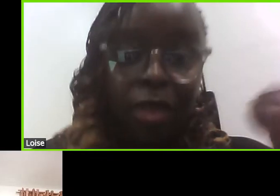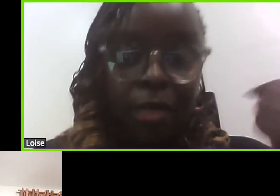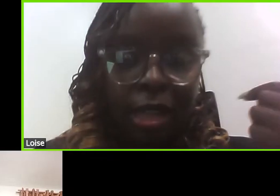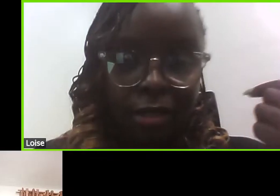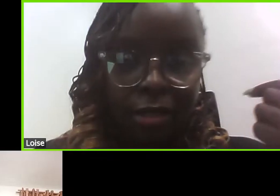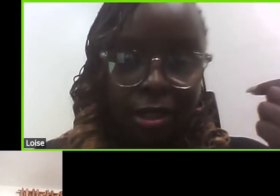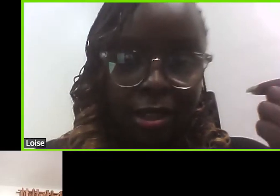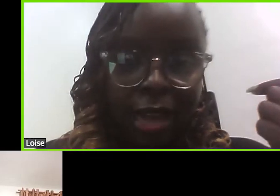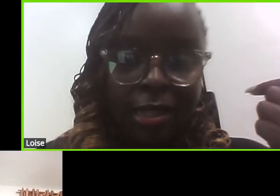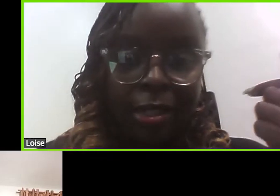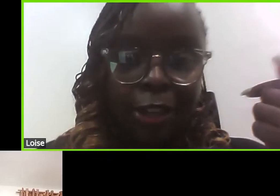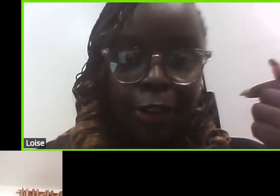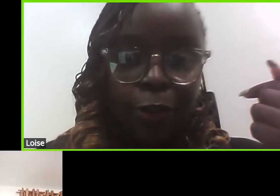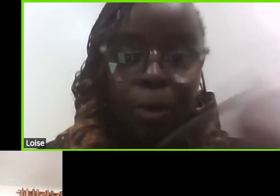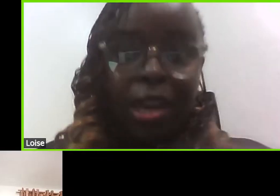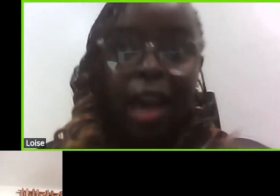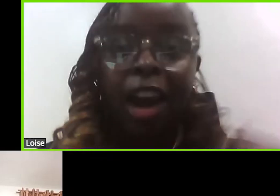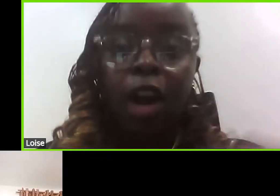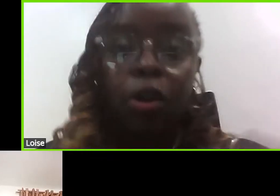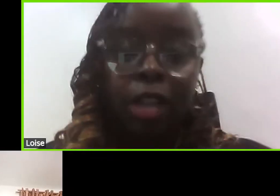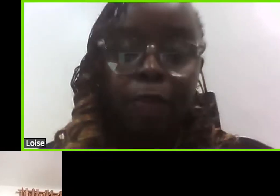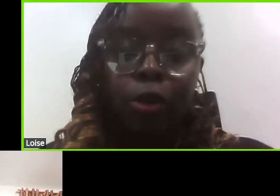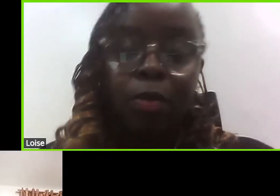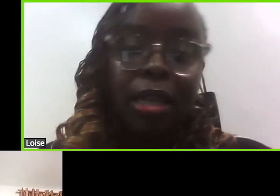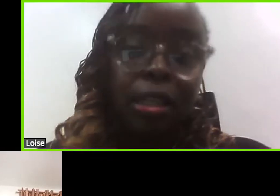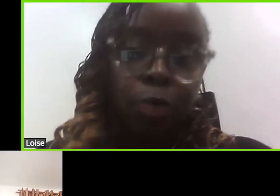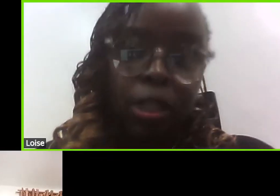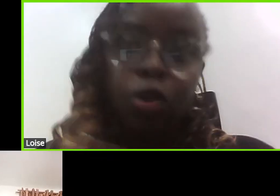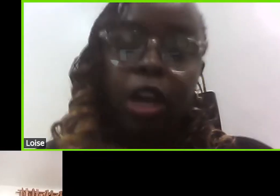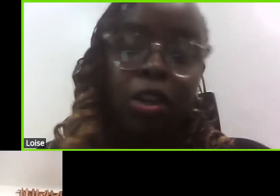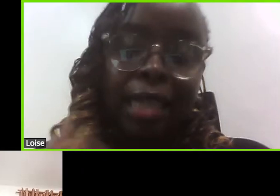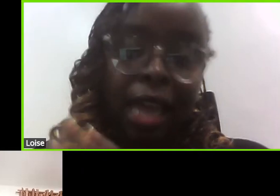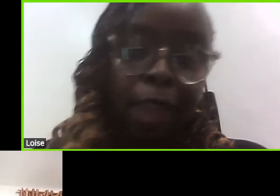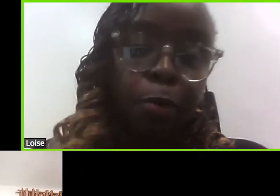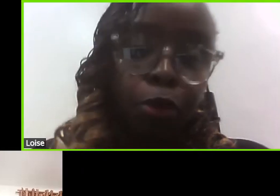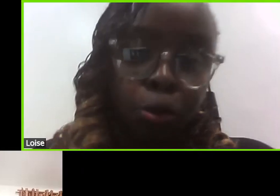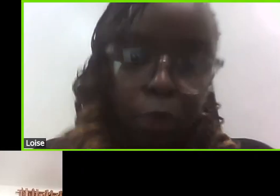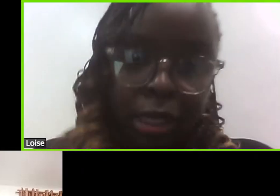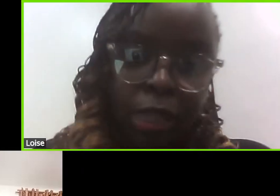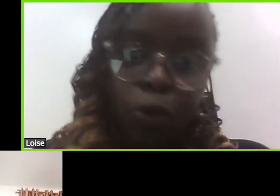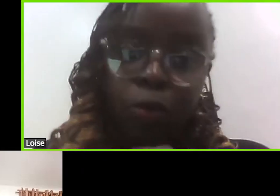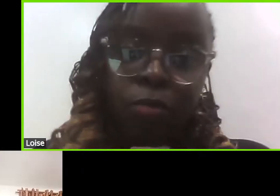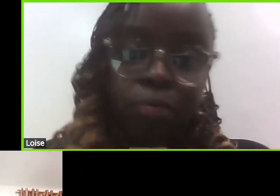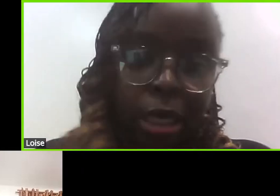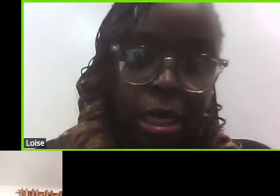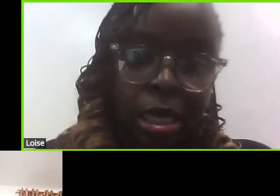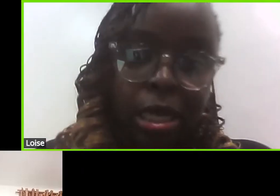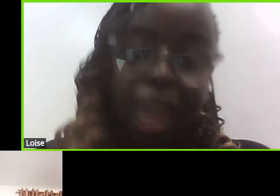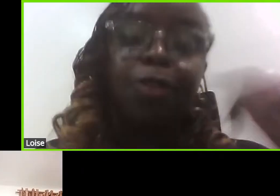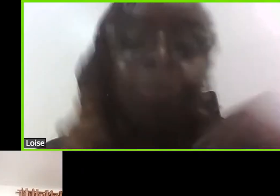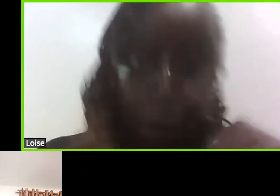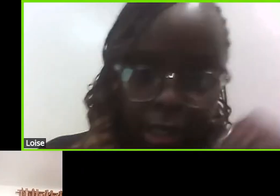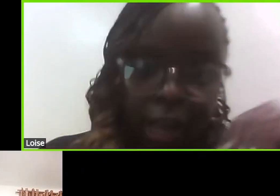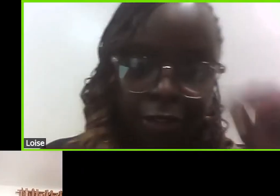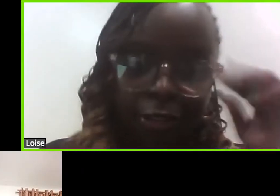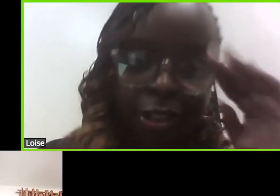with themselves that we are accountable to make this process. You cannot ask other people to use processes or policies and then